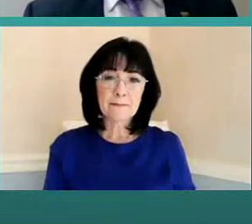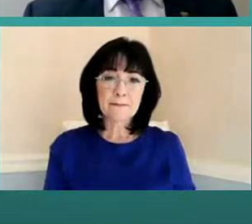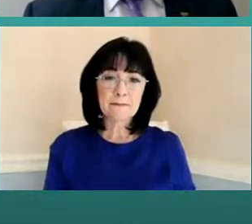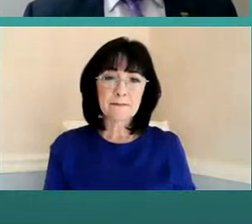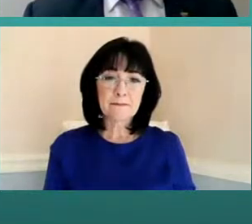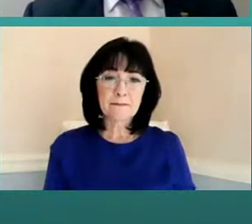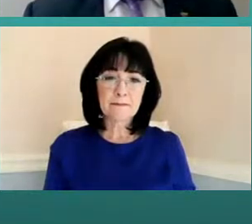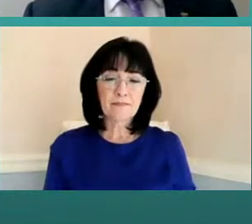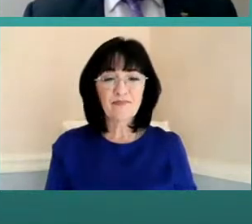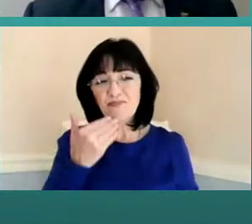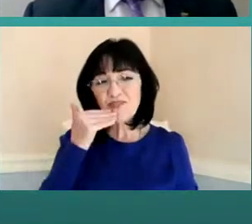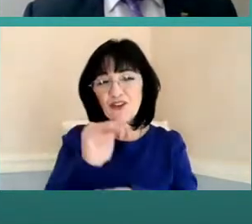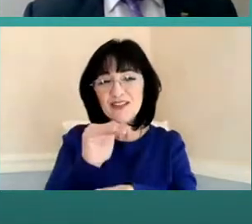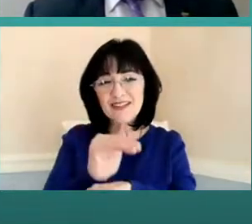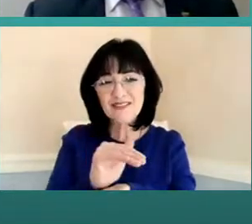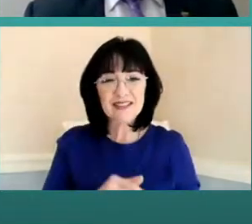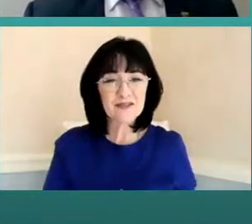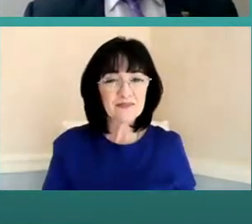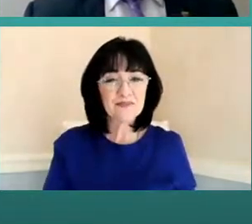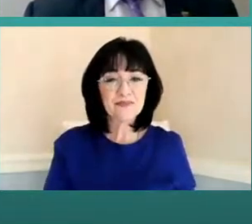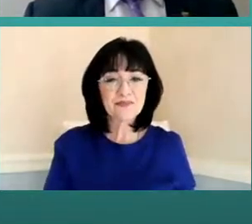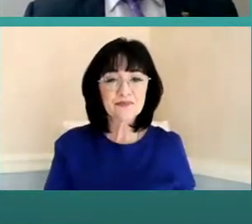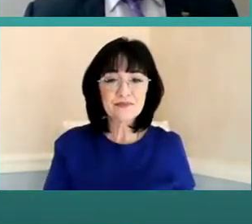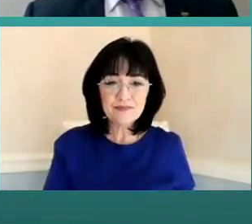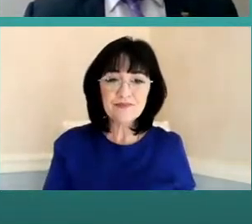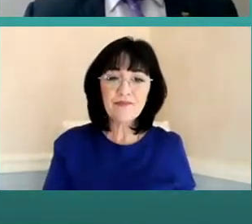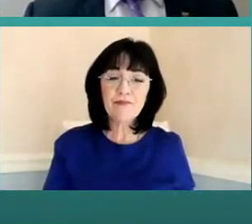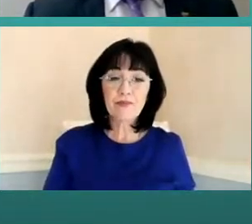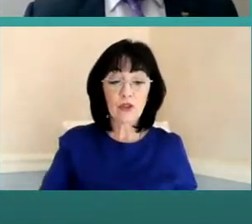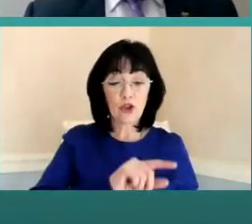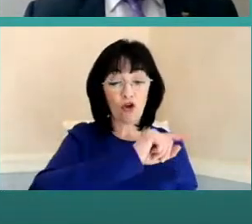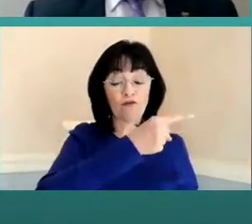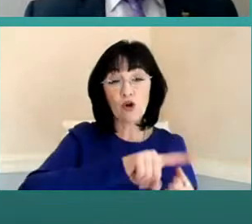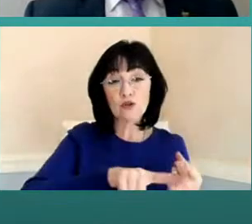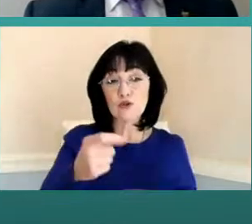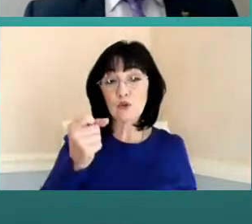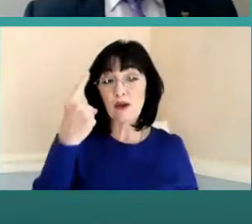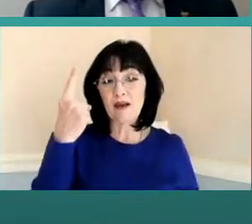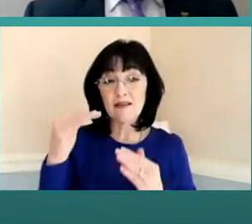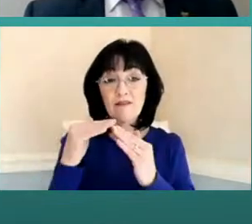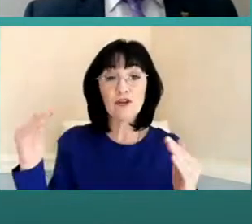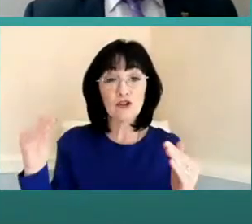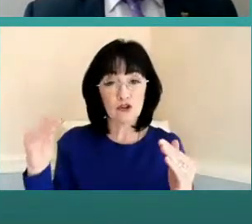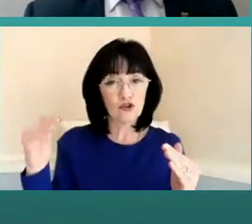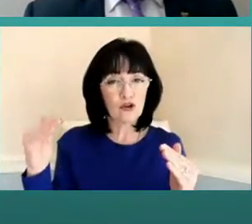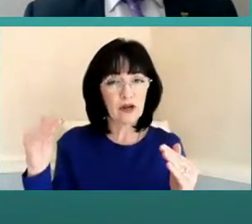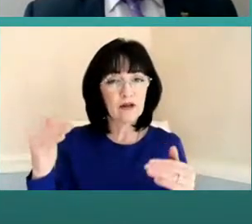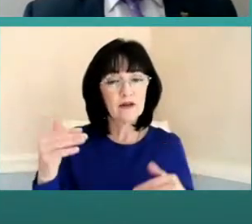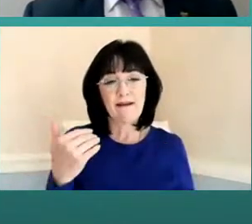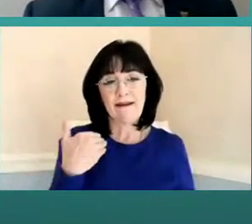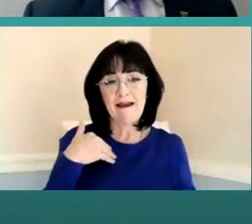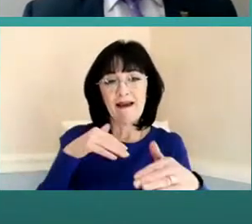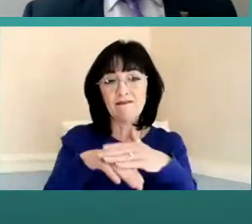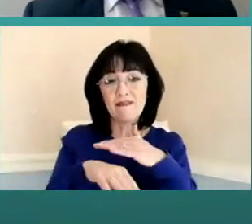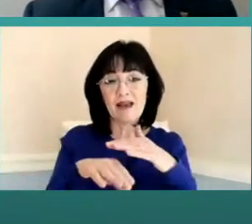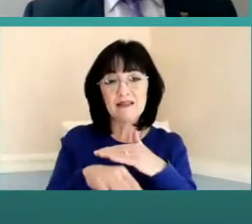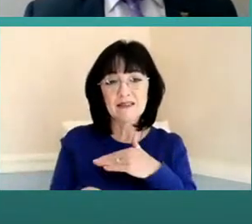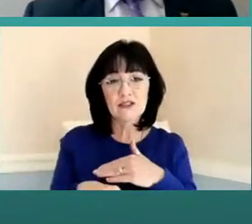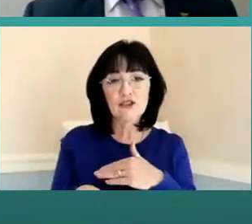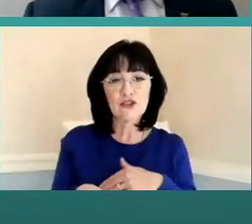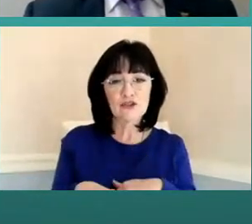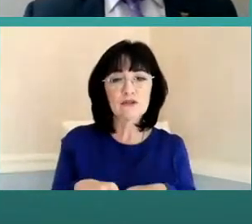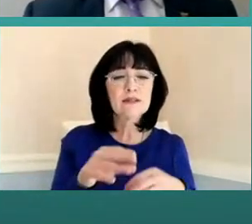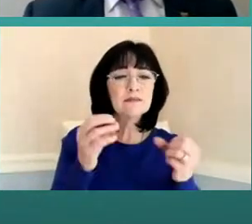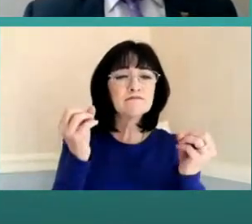Good evening. Every rising 1st through 11th grader will have access to roughly 3 million ebooks via the Sora